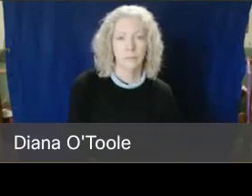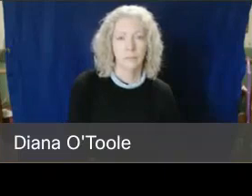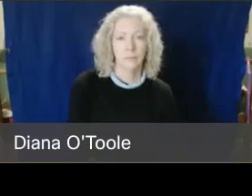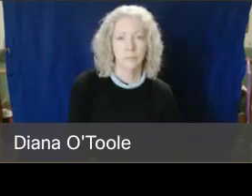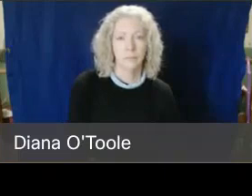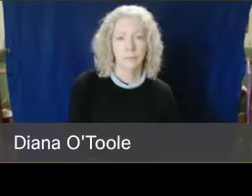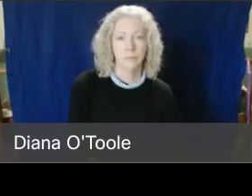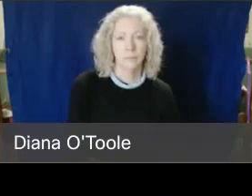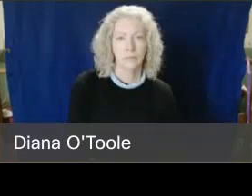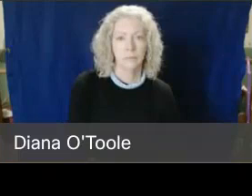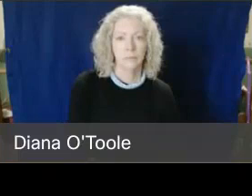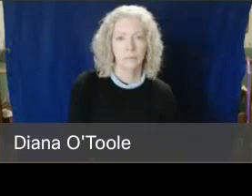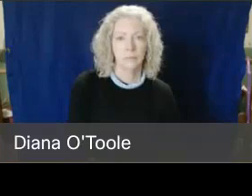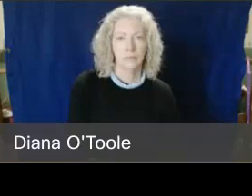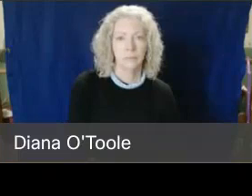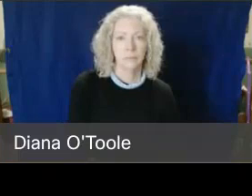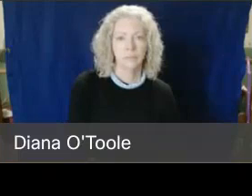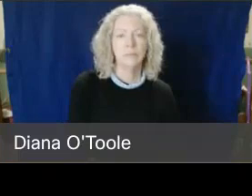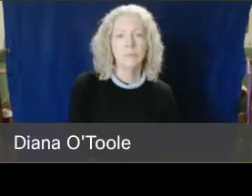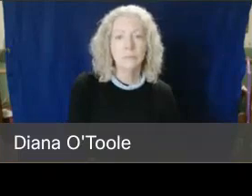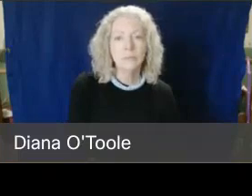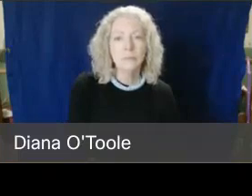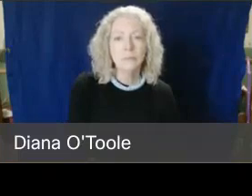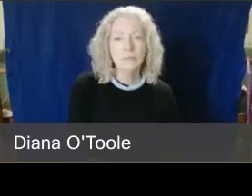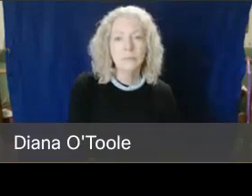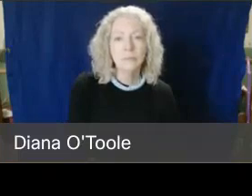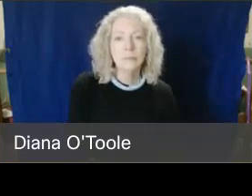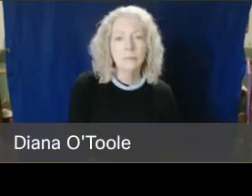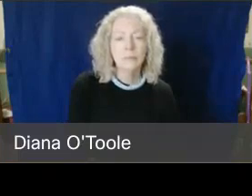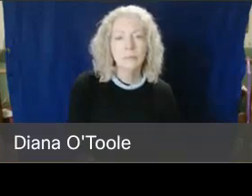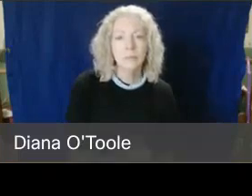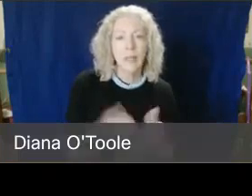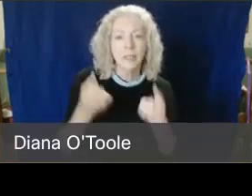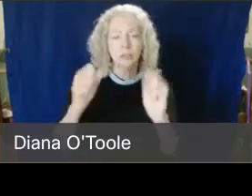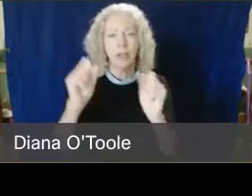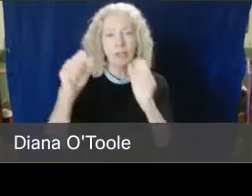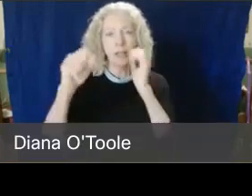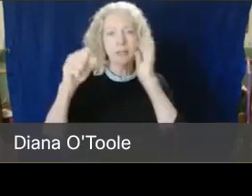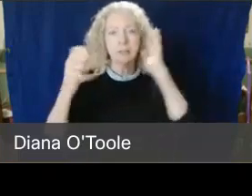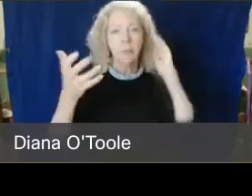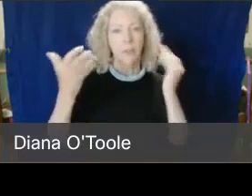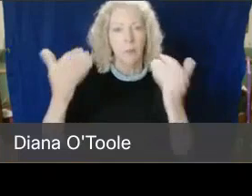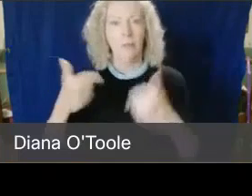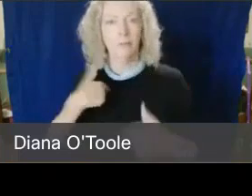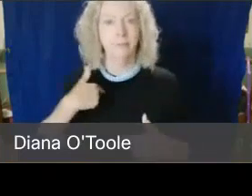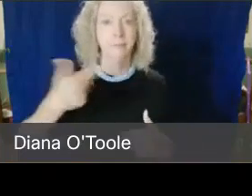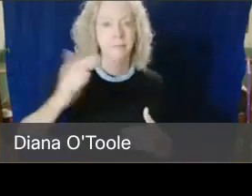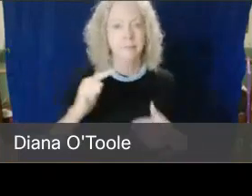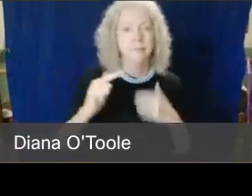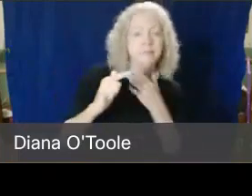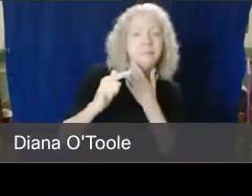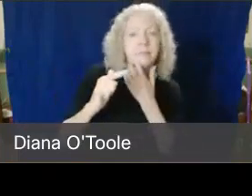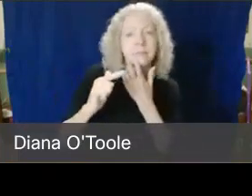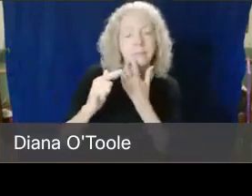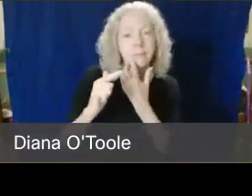forces, and we just did it. And we did it really fast. And we did it really well, and I'll share some data with you